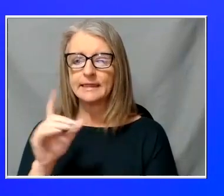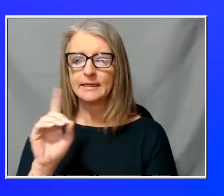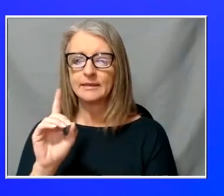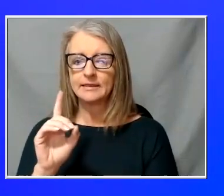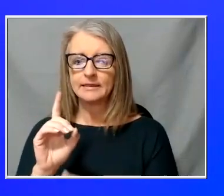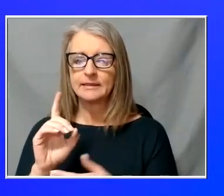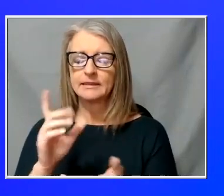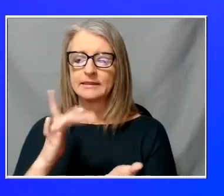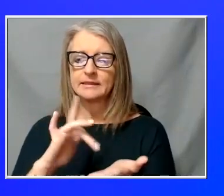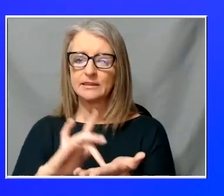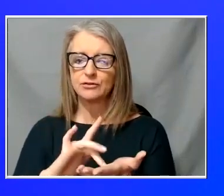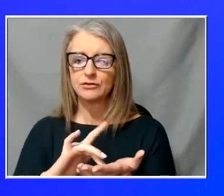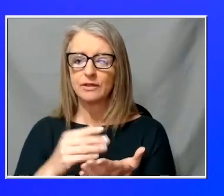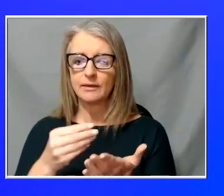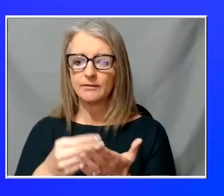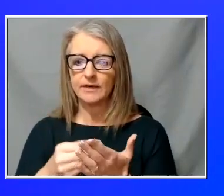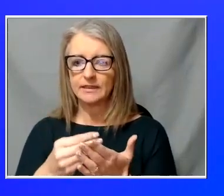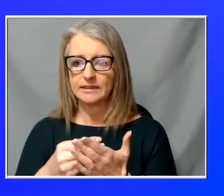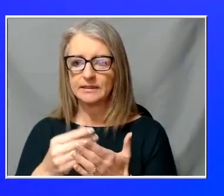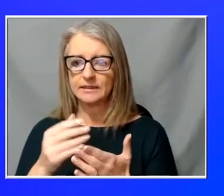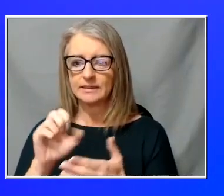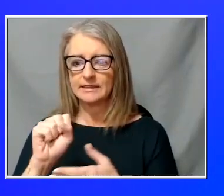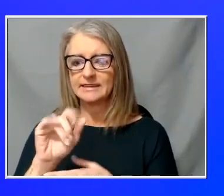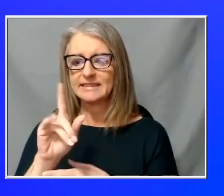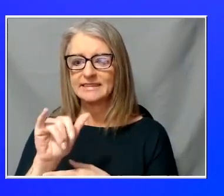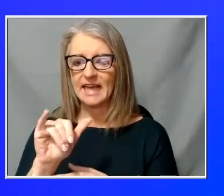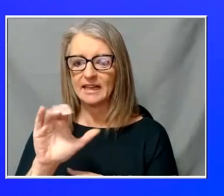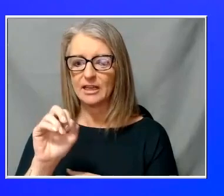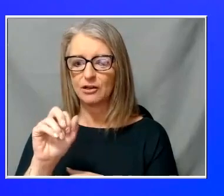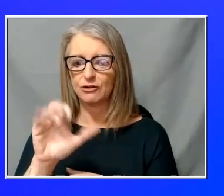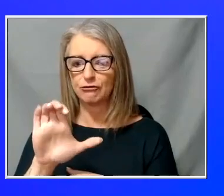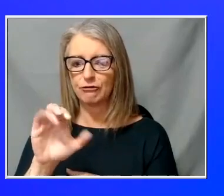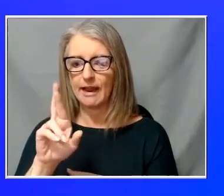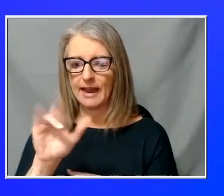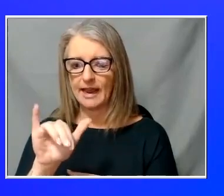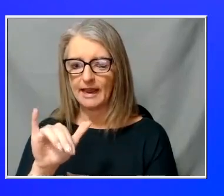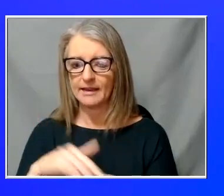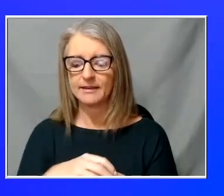funded on Bud and Sally Cray's belief that